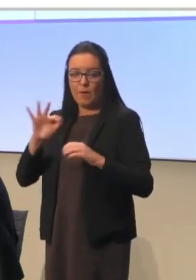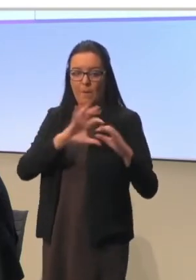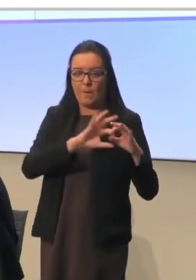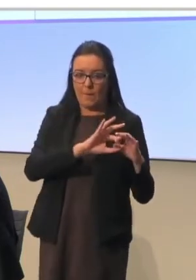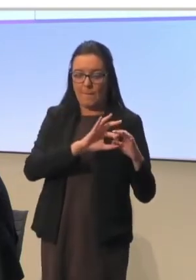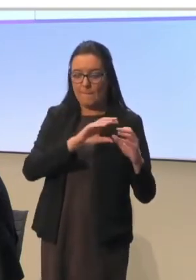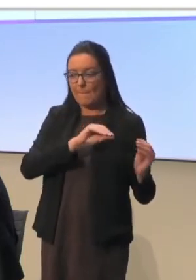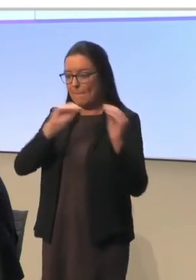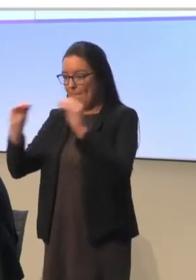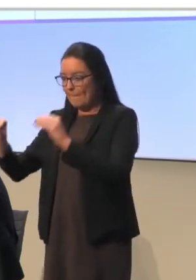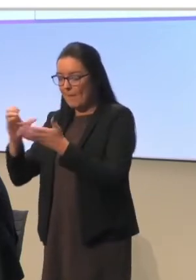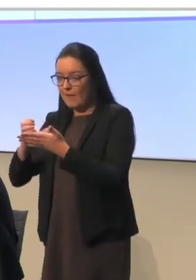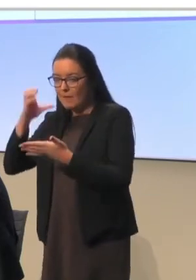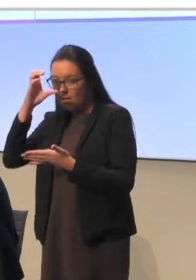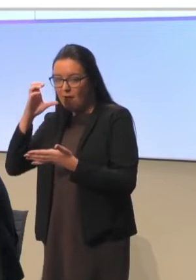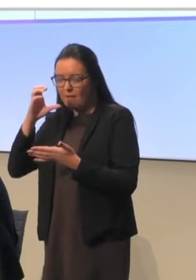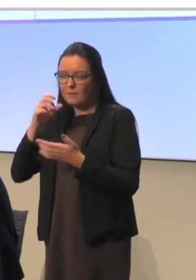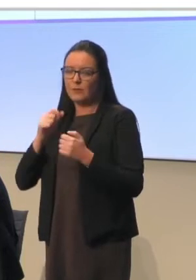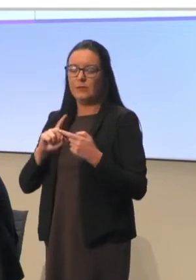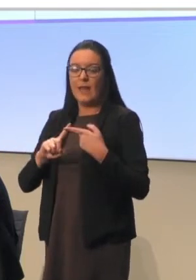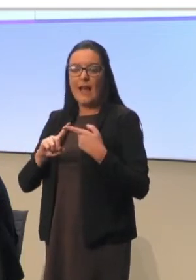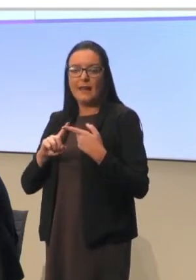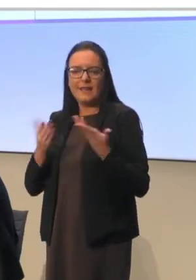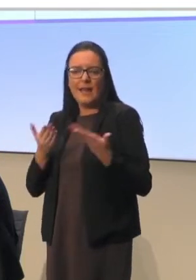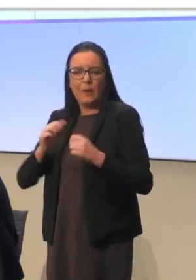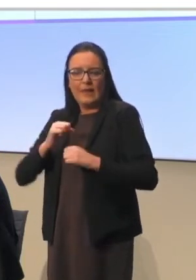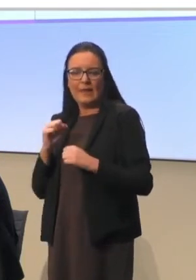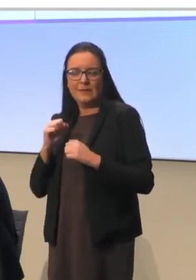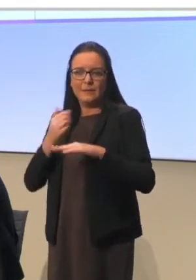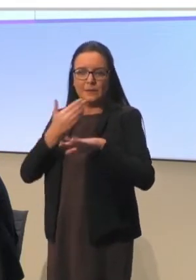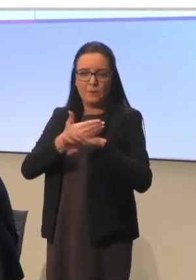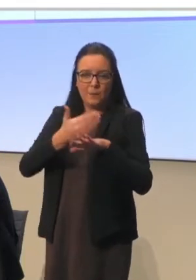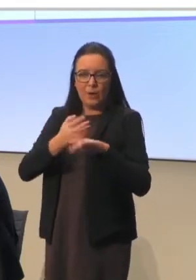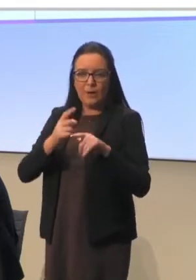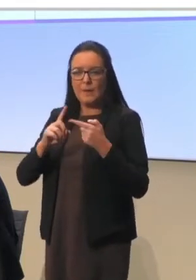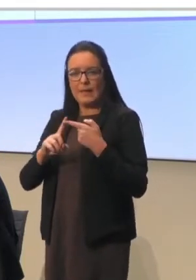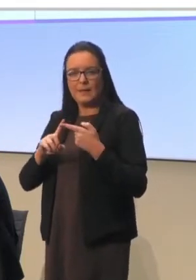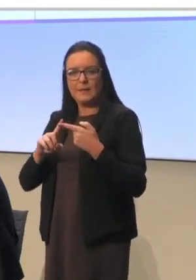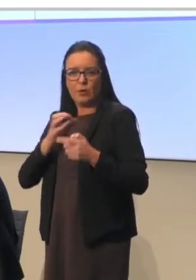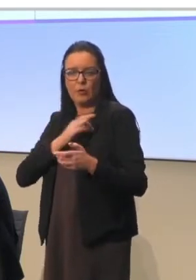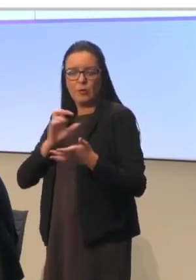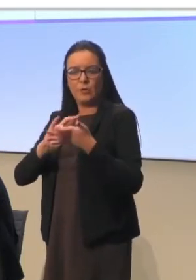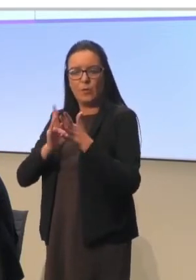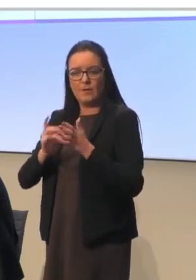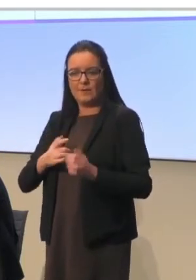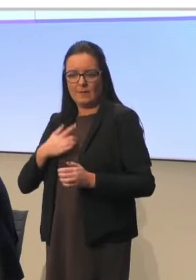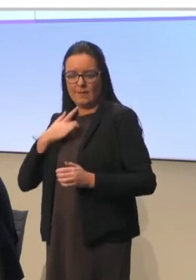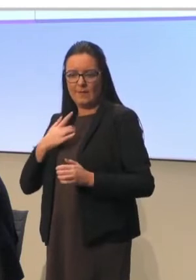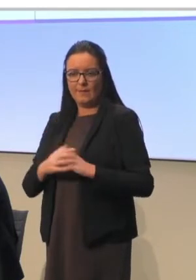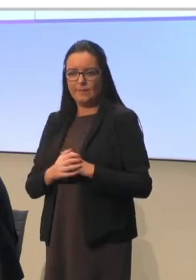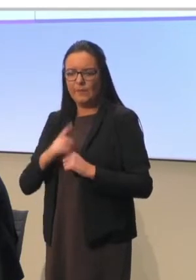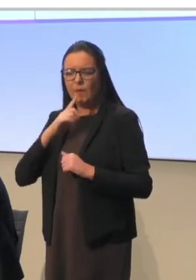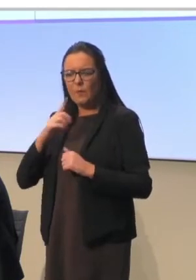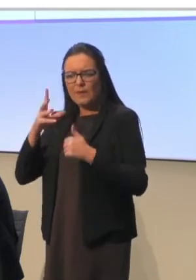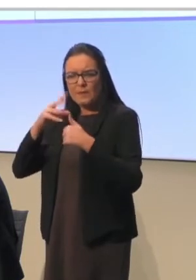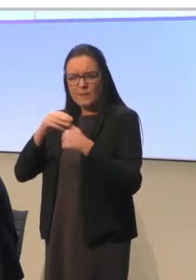term around securing an education and employment that would give them a good quality of life. With regard to their particular course